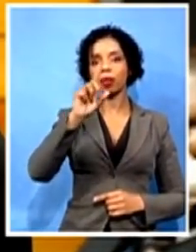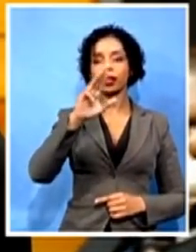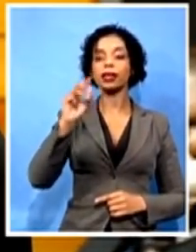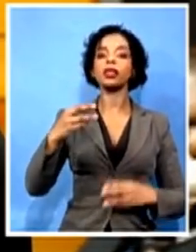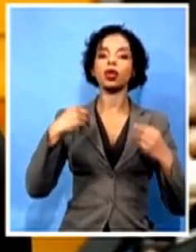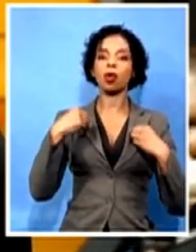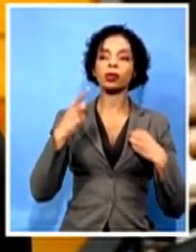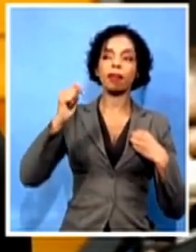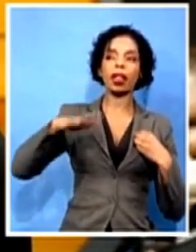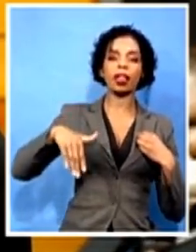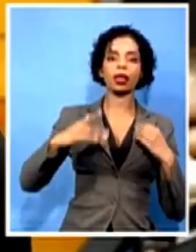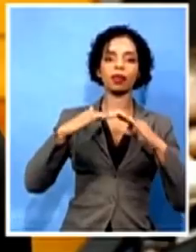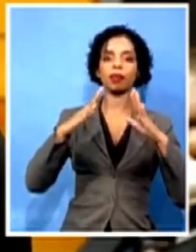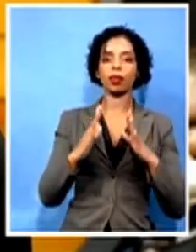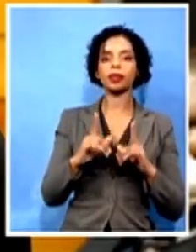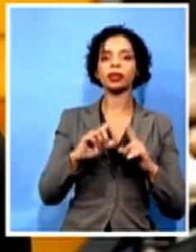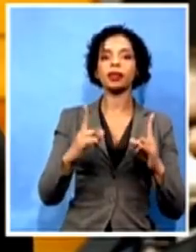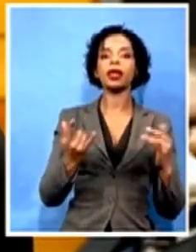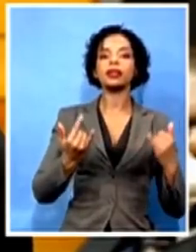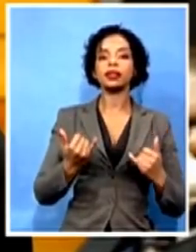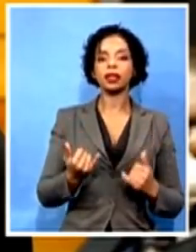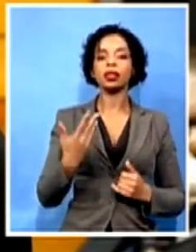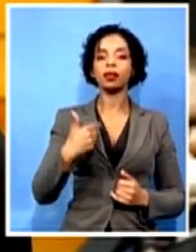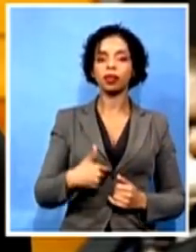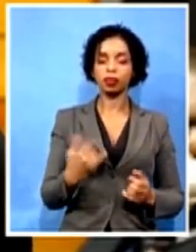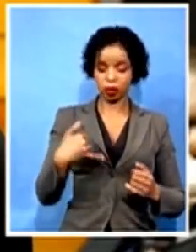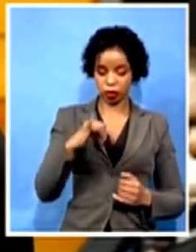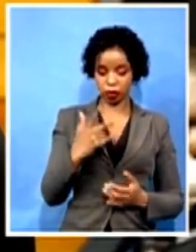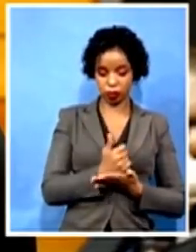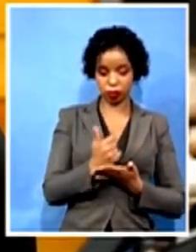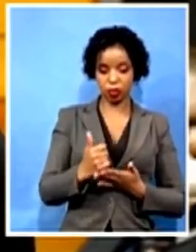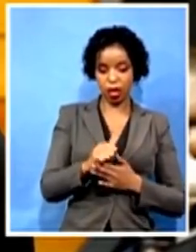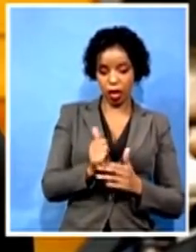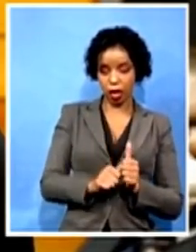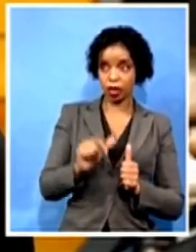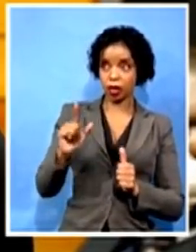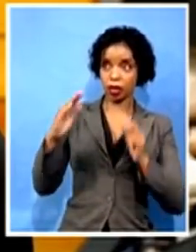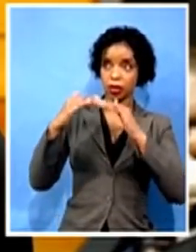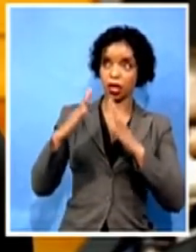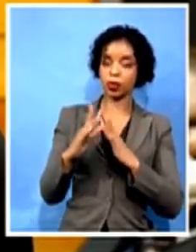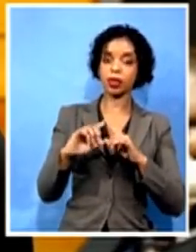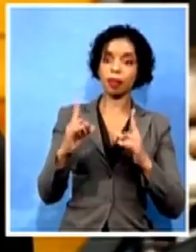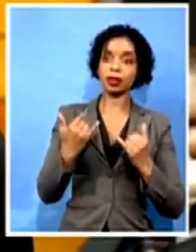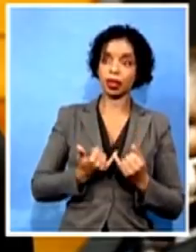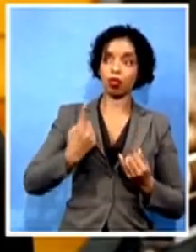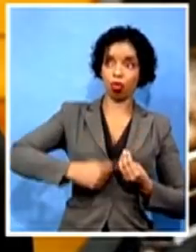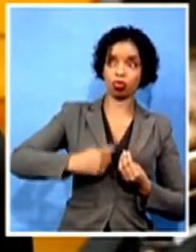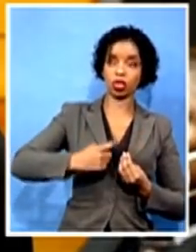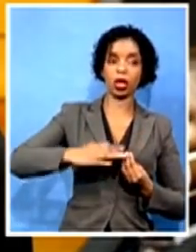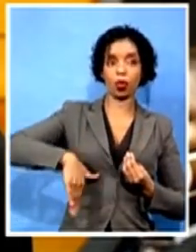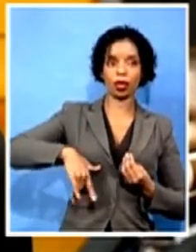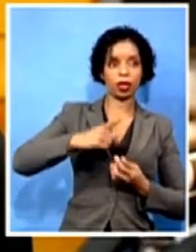documentation. I'm still the registered owner of the property, which was on auction but was not sold. I matriculated at Germiston High School